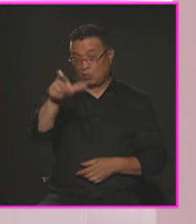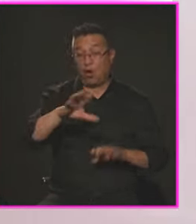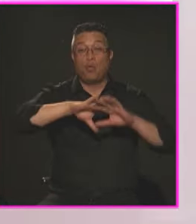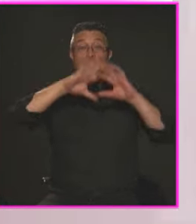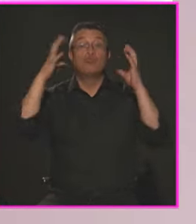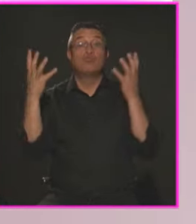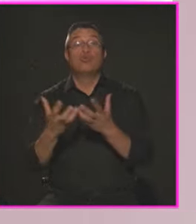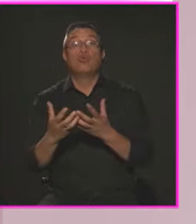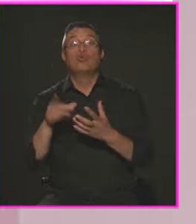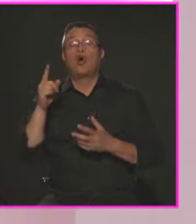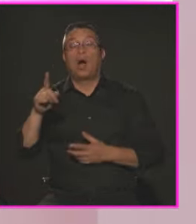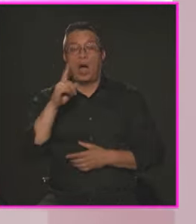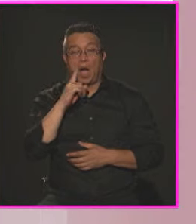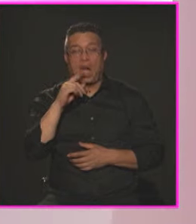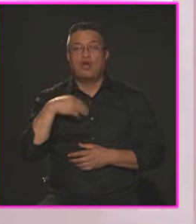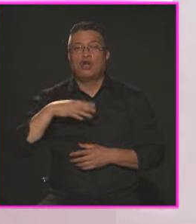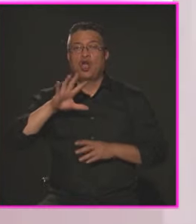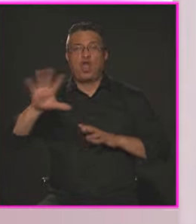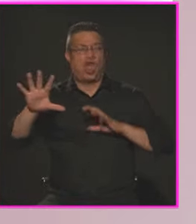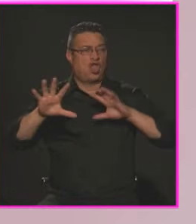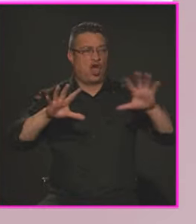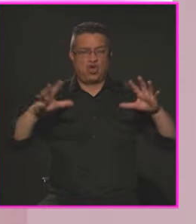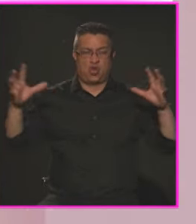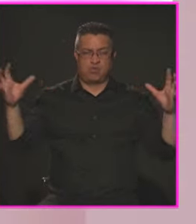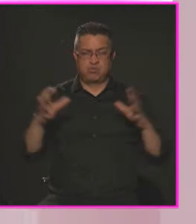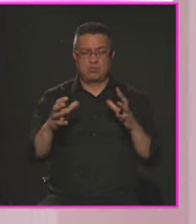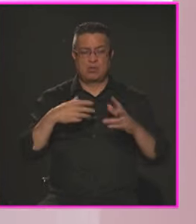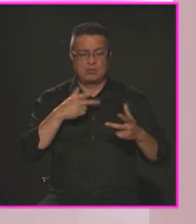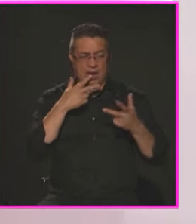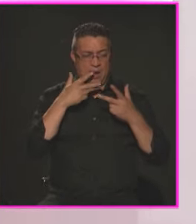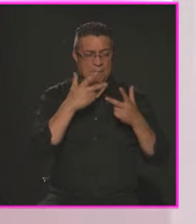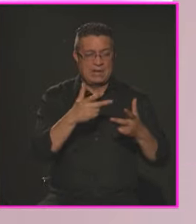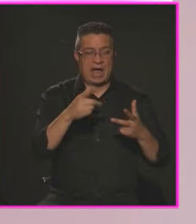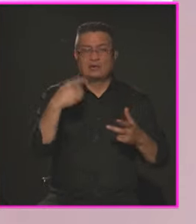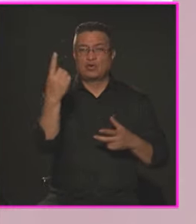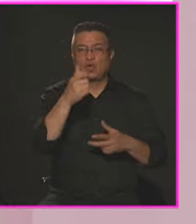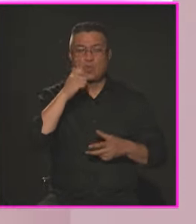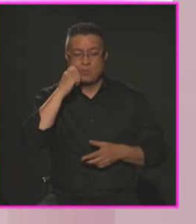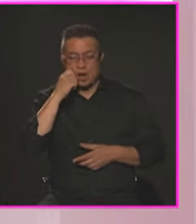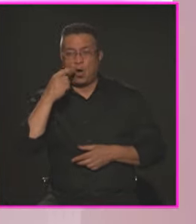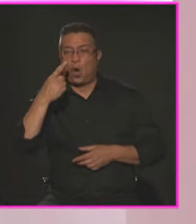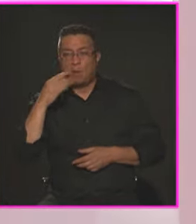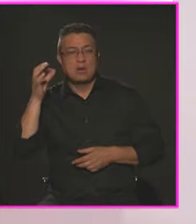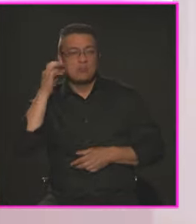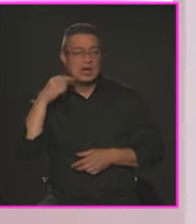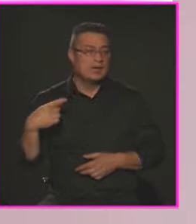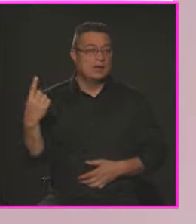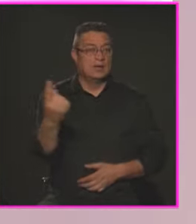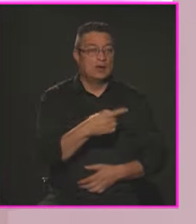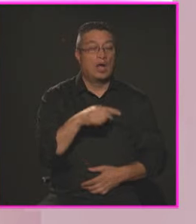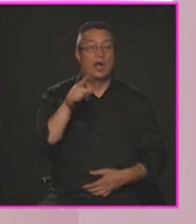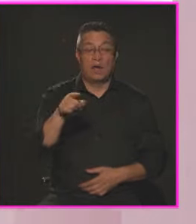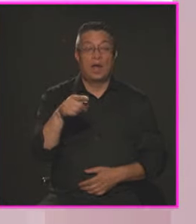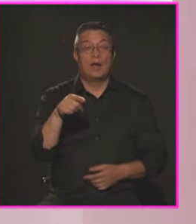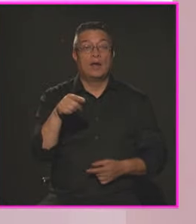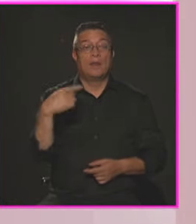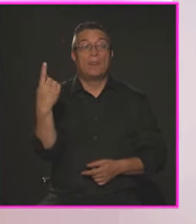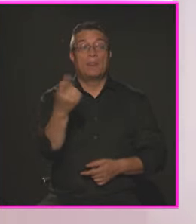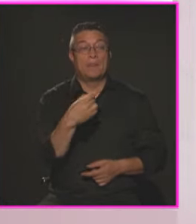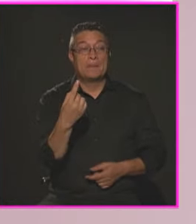irrational hatreds which threaten civilization itself, men and women detach themselves wholly or partly from the